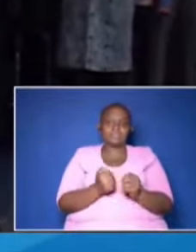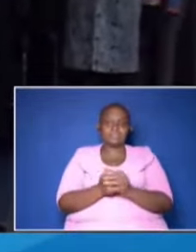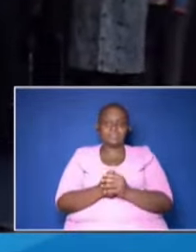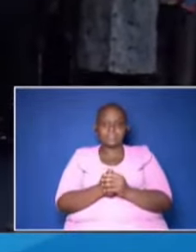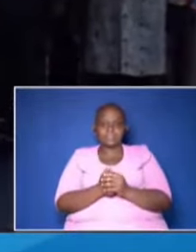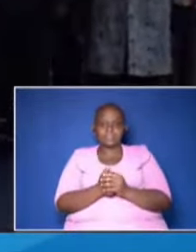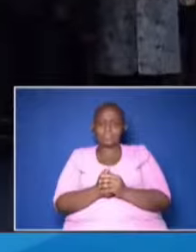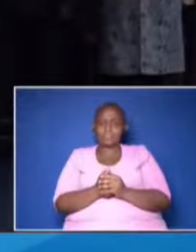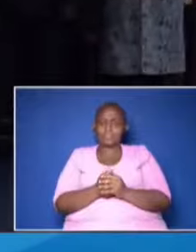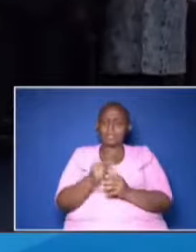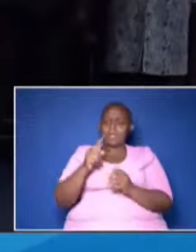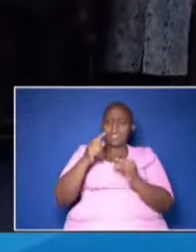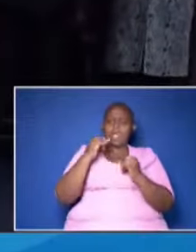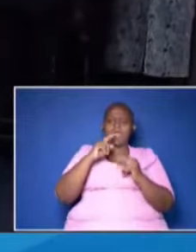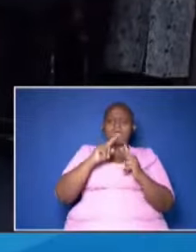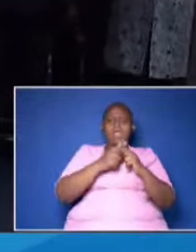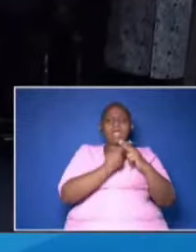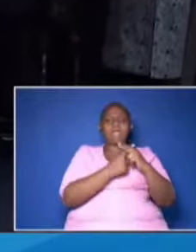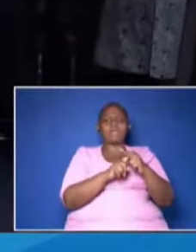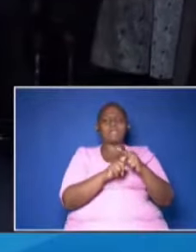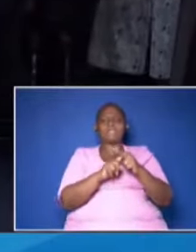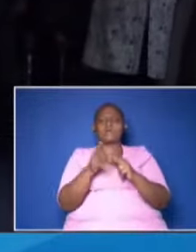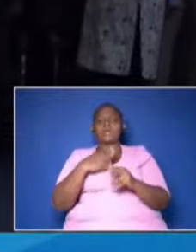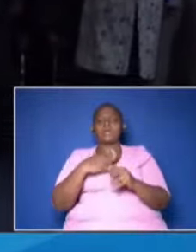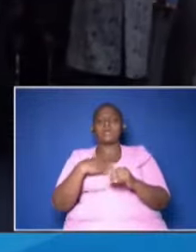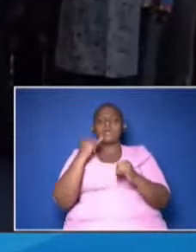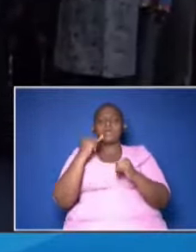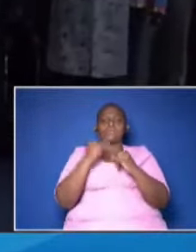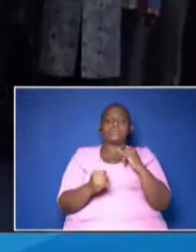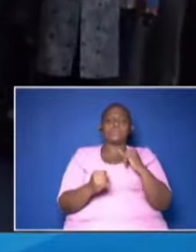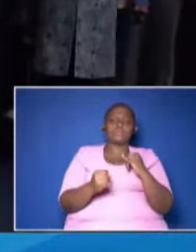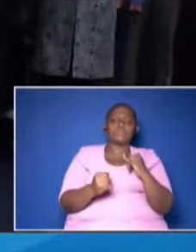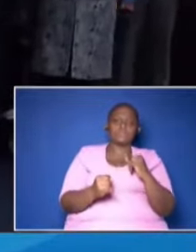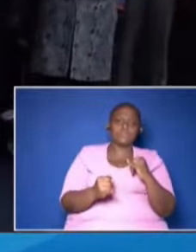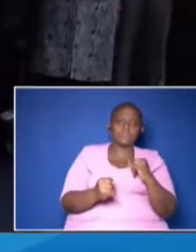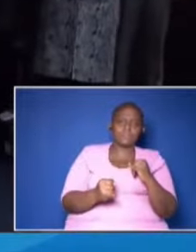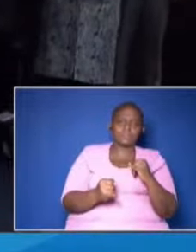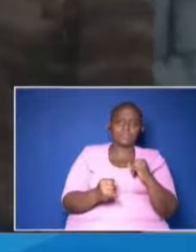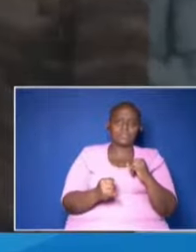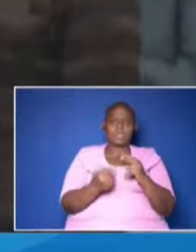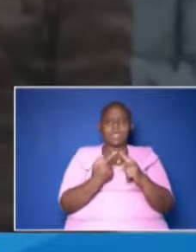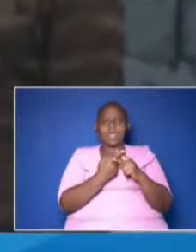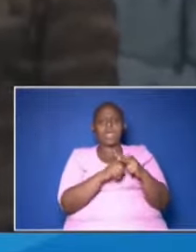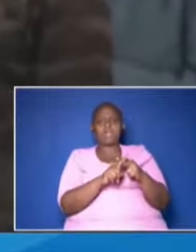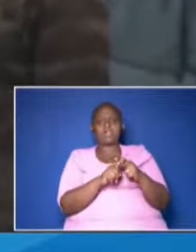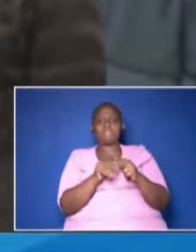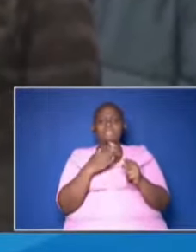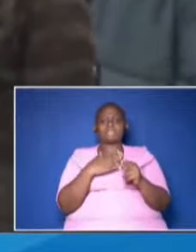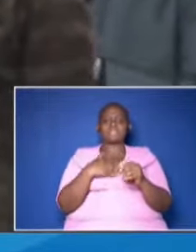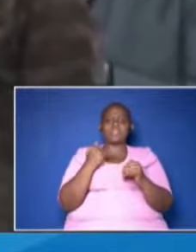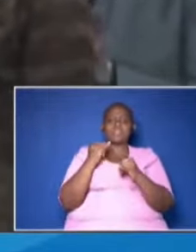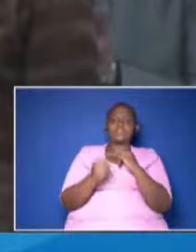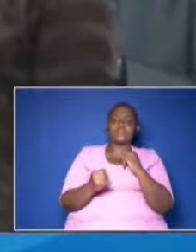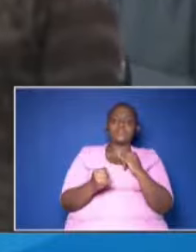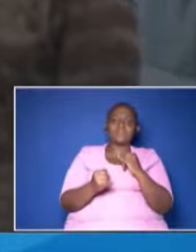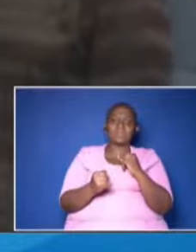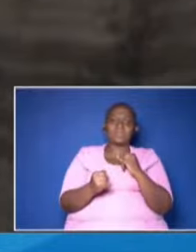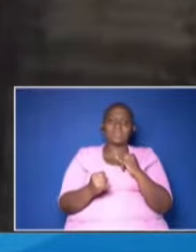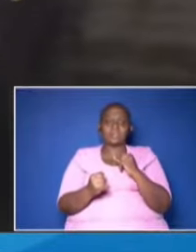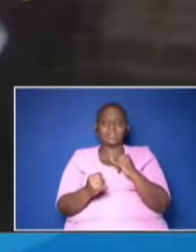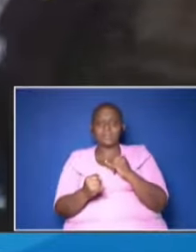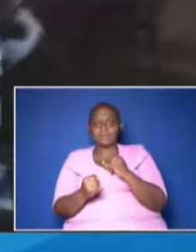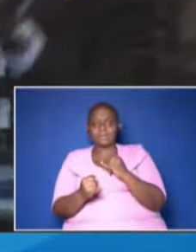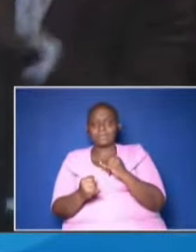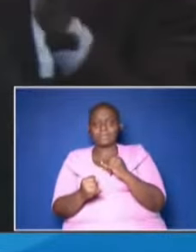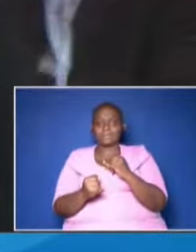another for no man ier no man wave your